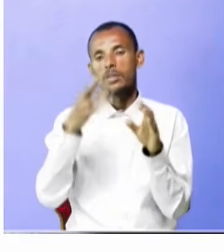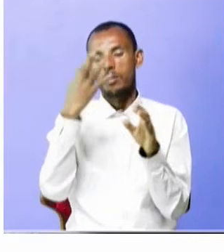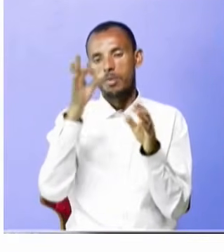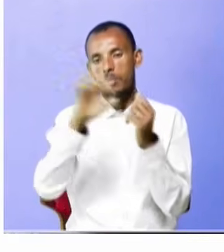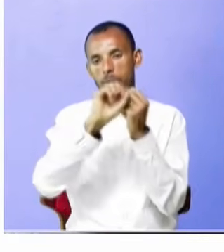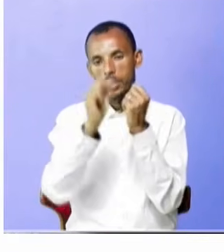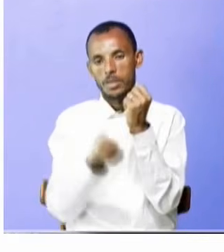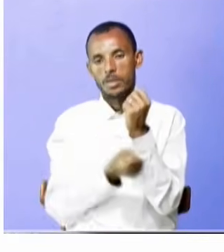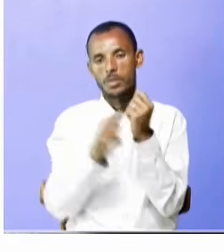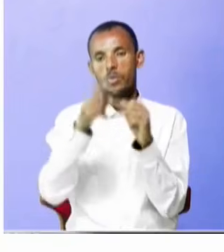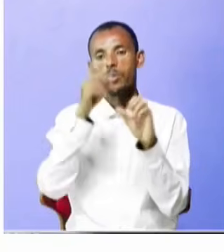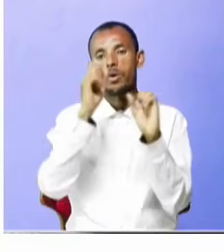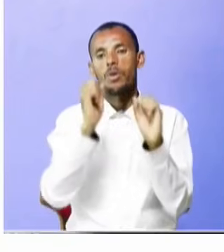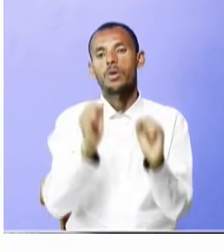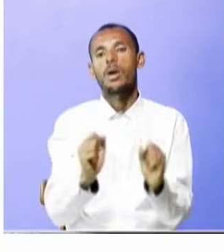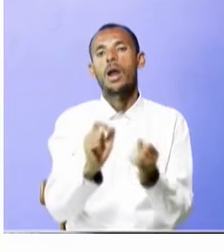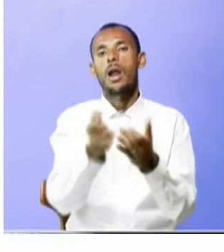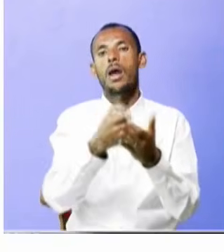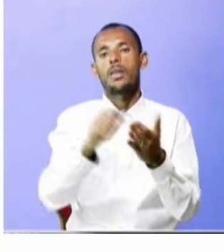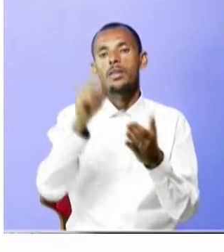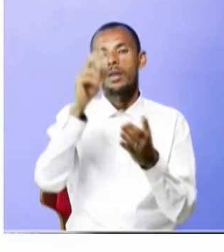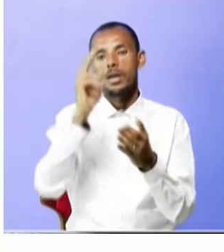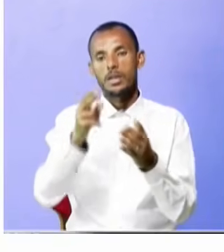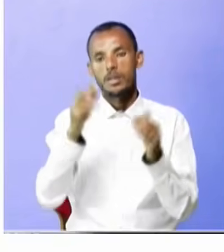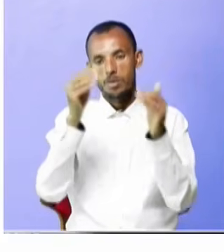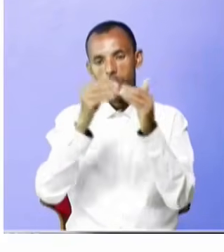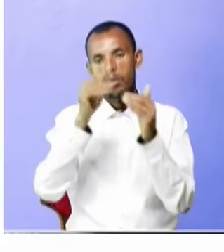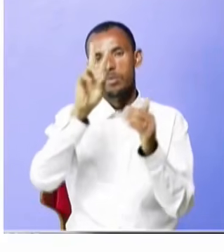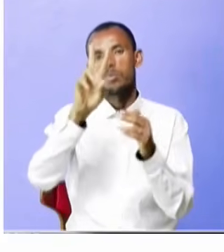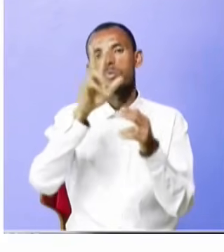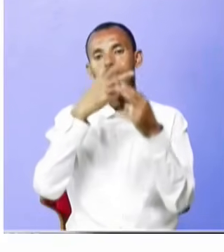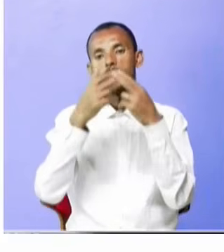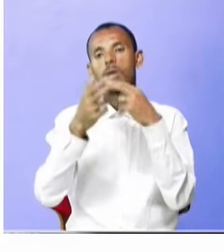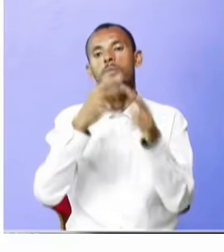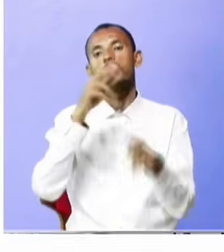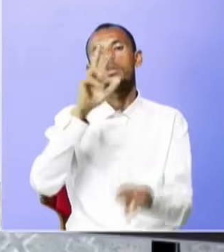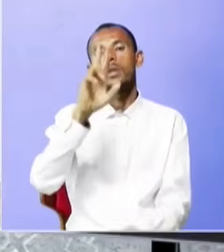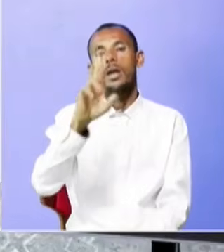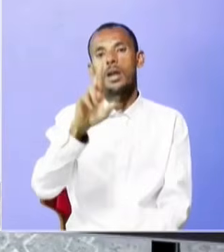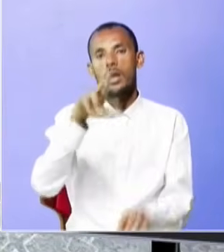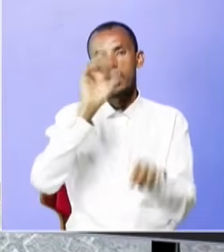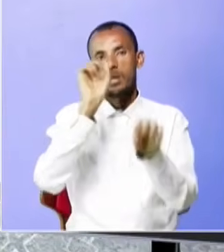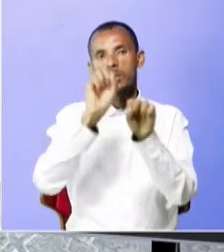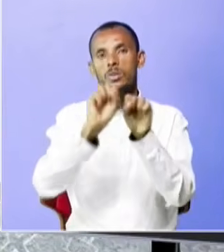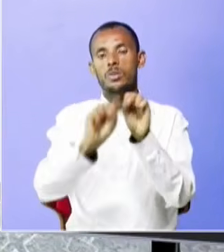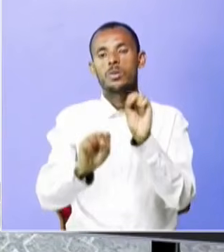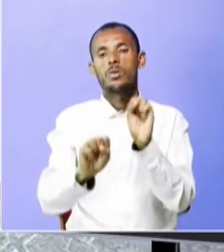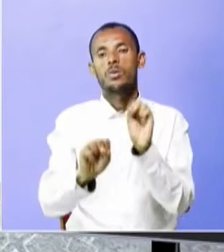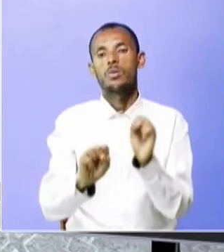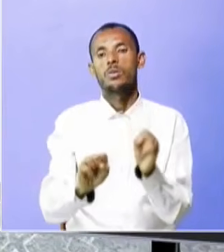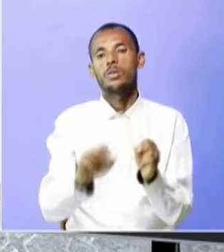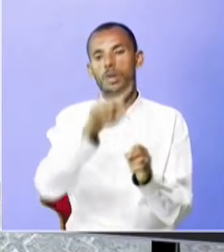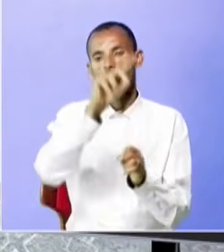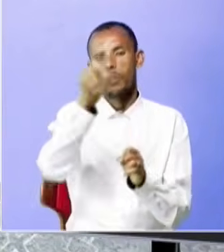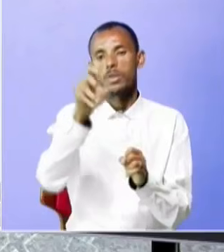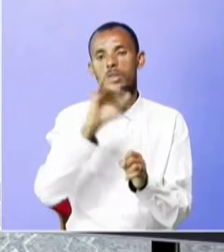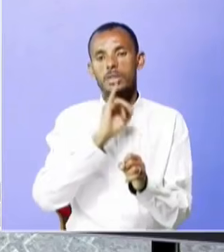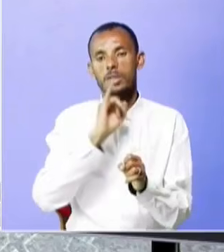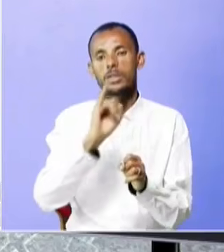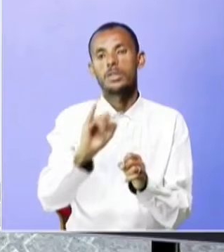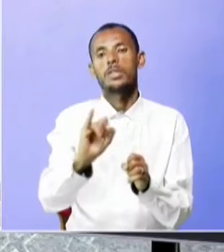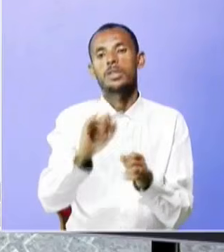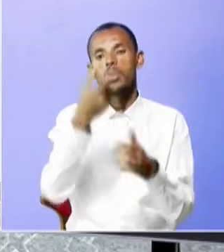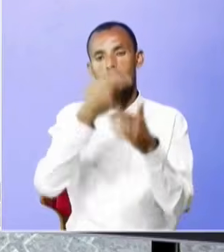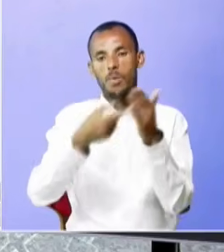can write h is equals to 2 times r. Okay, so the question is,